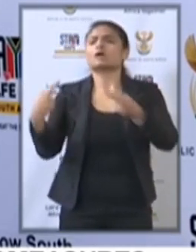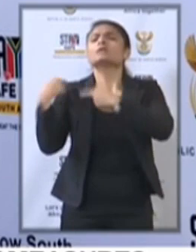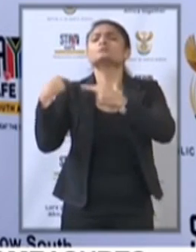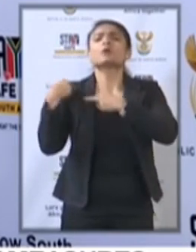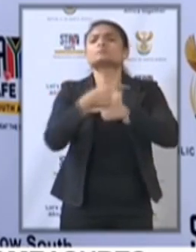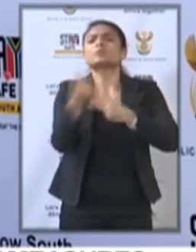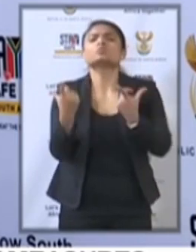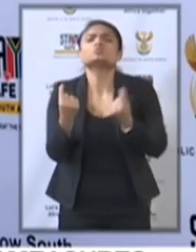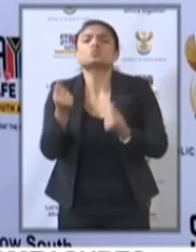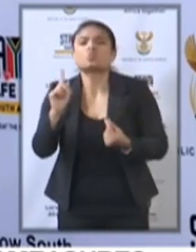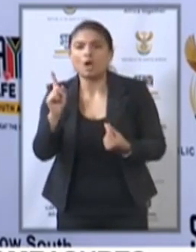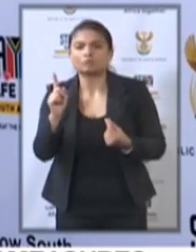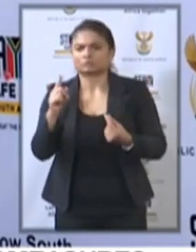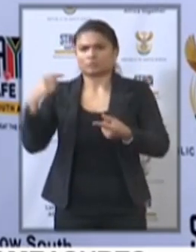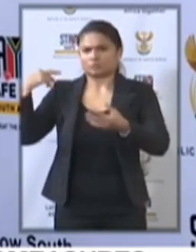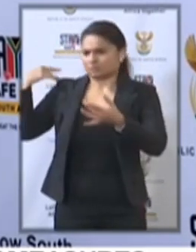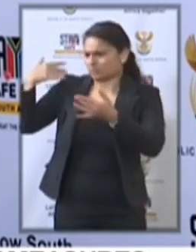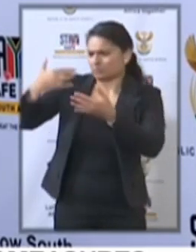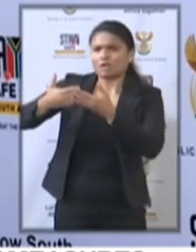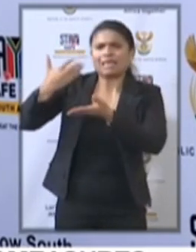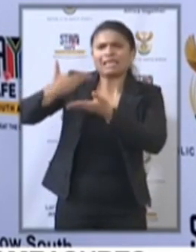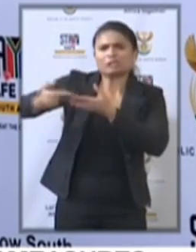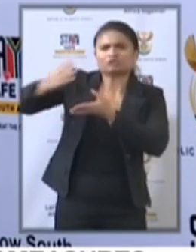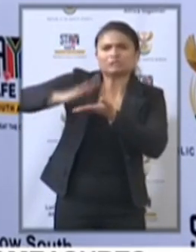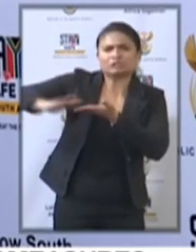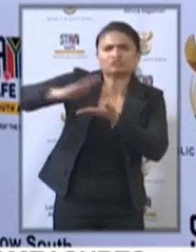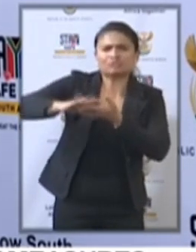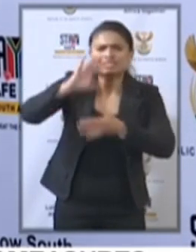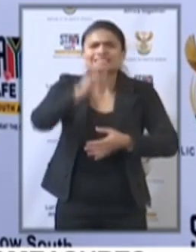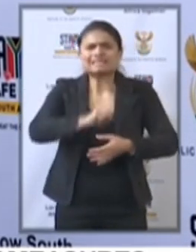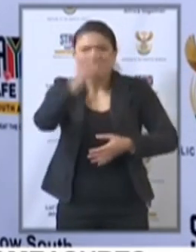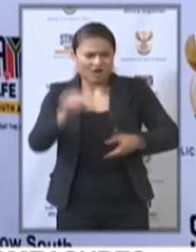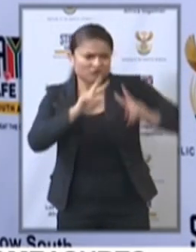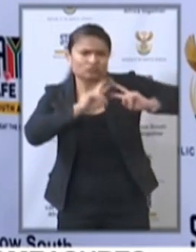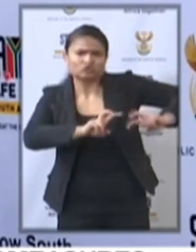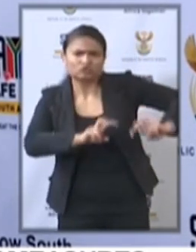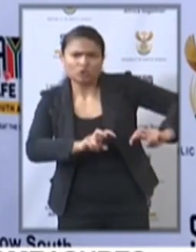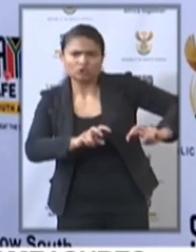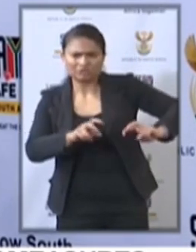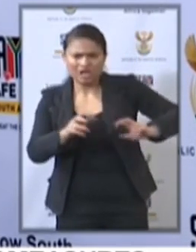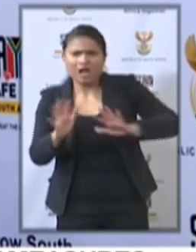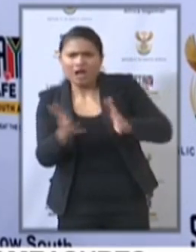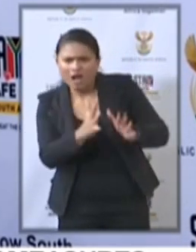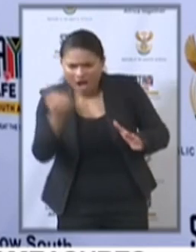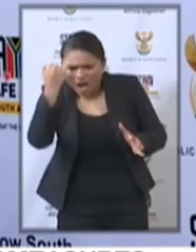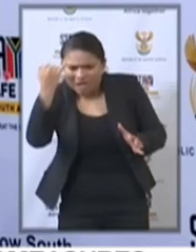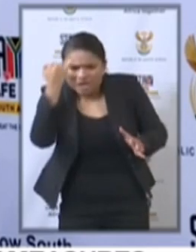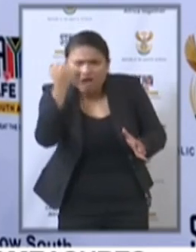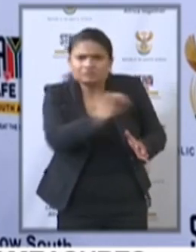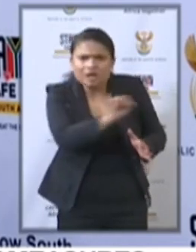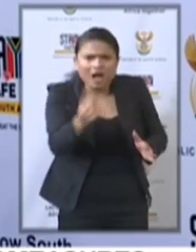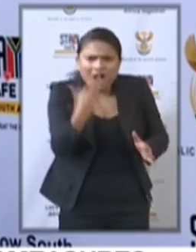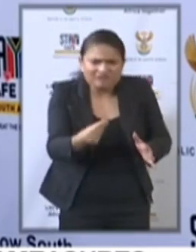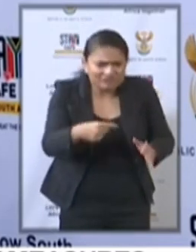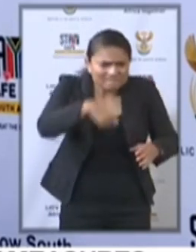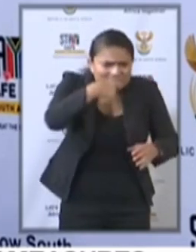indigenous products as part of our indigenous knowledge system